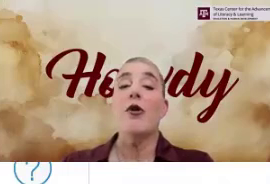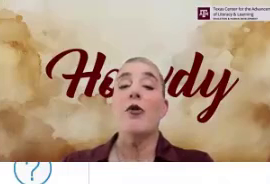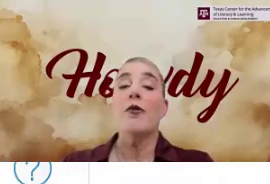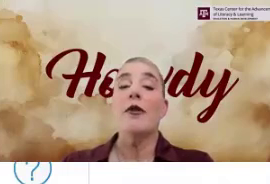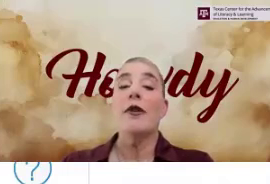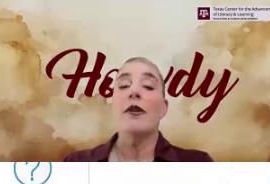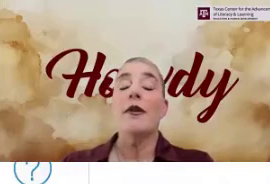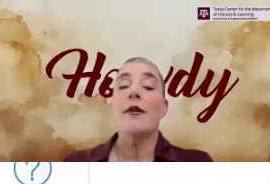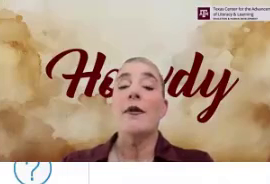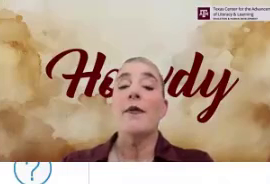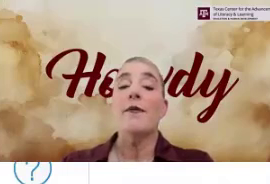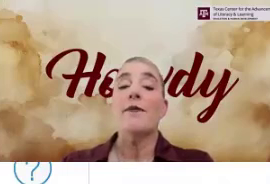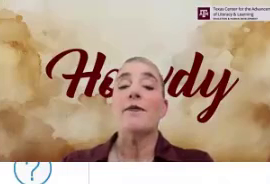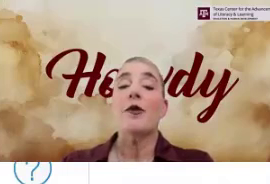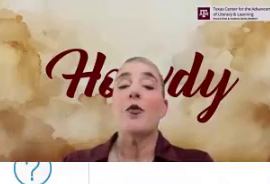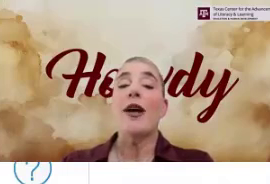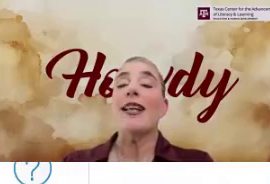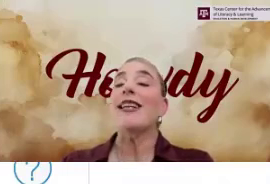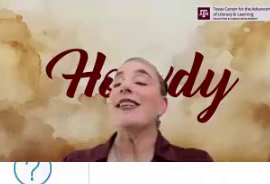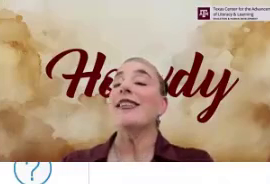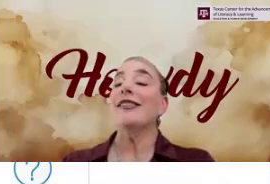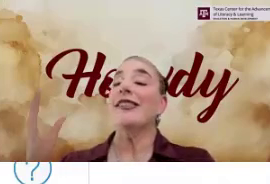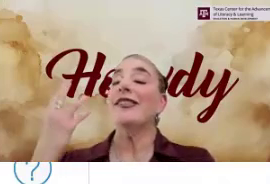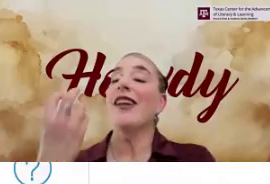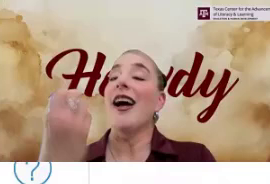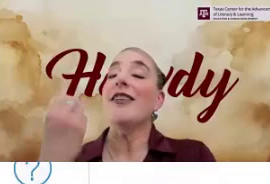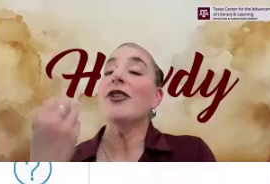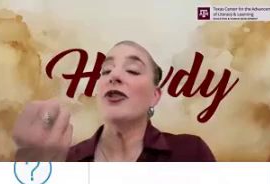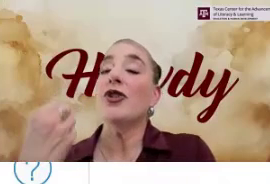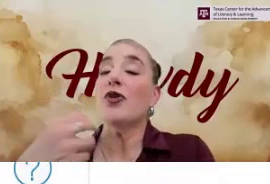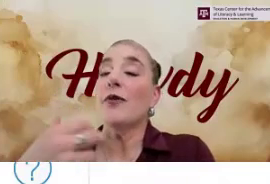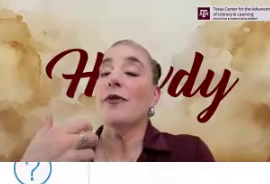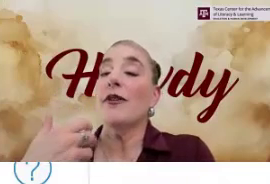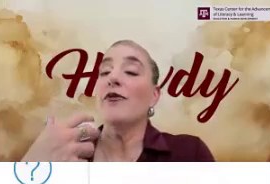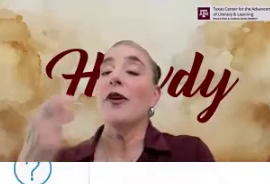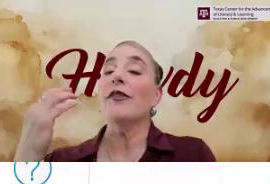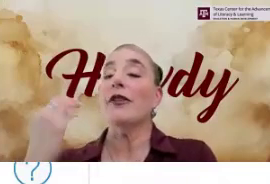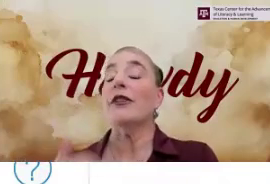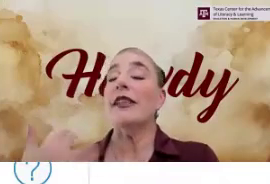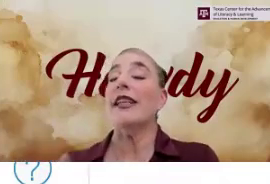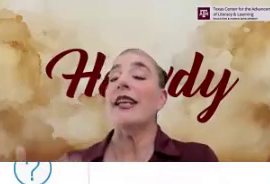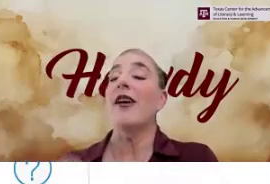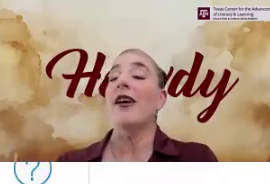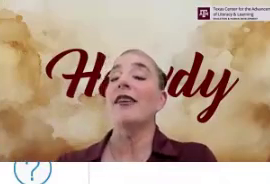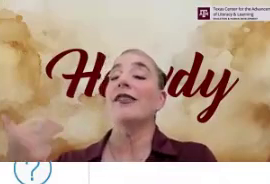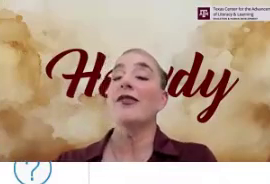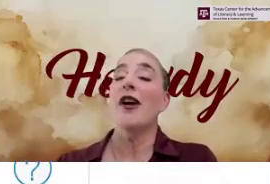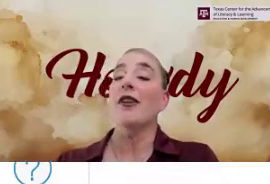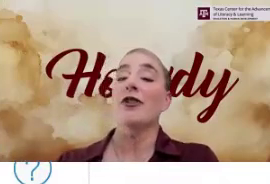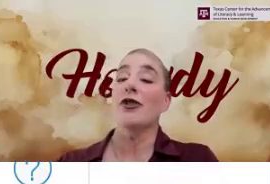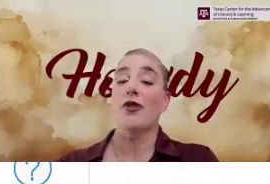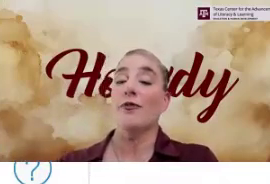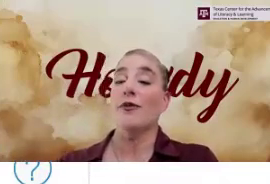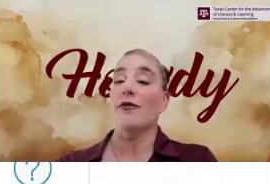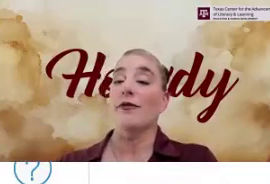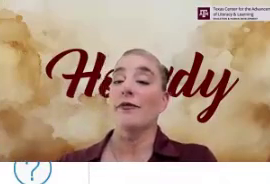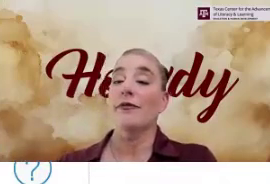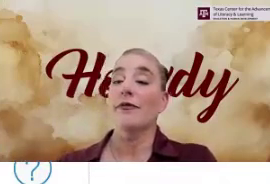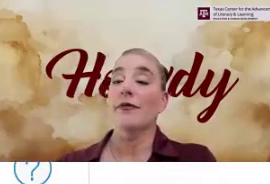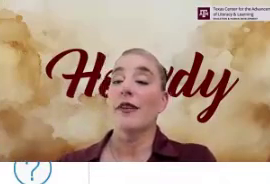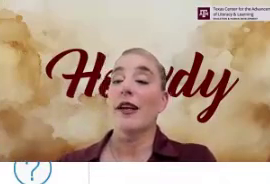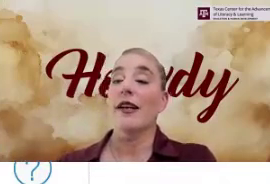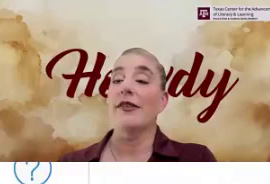don't know what it is. It's not descriptive. What they're clicking on is not